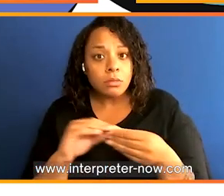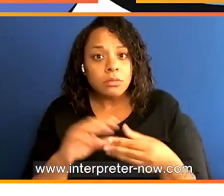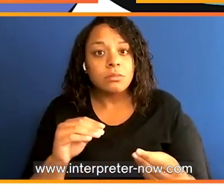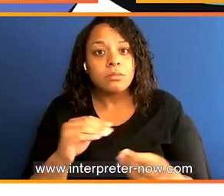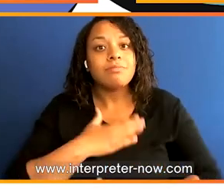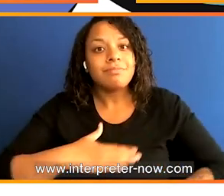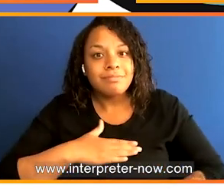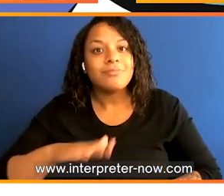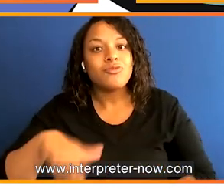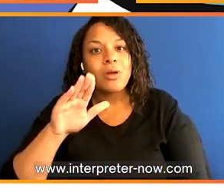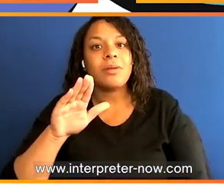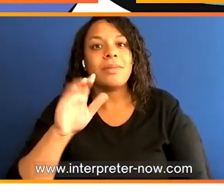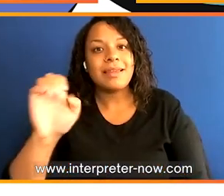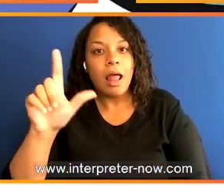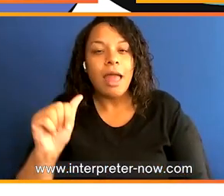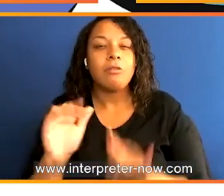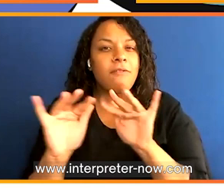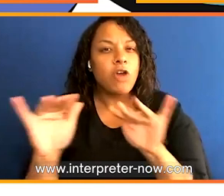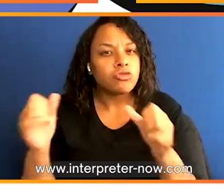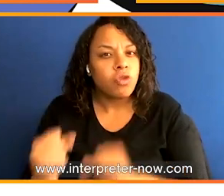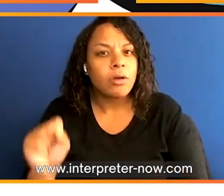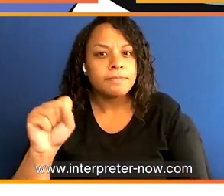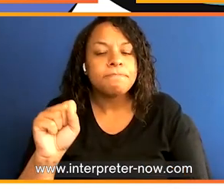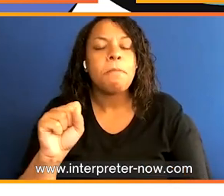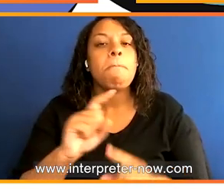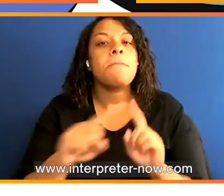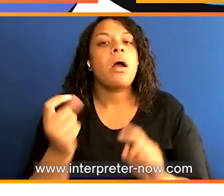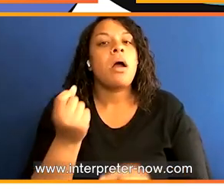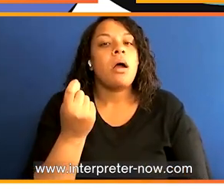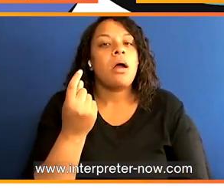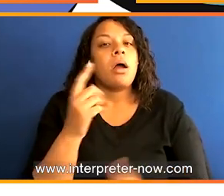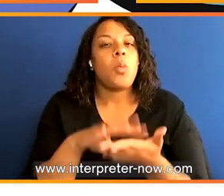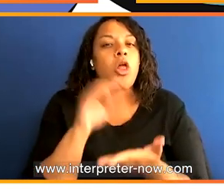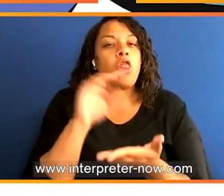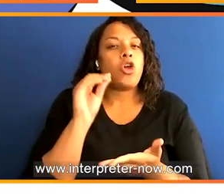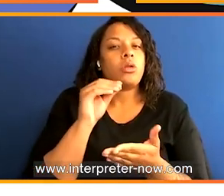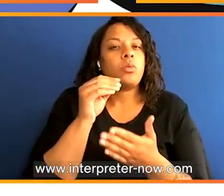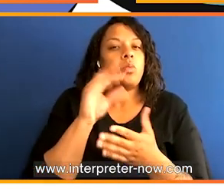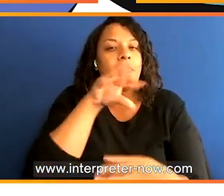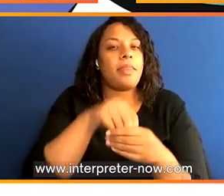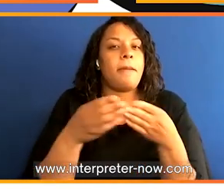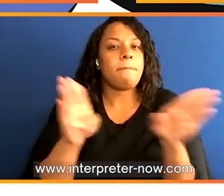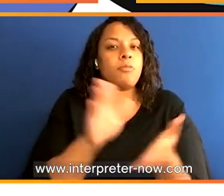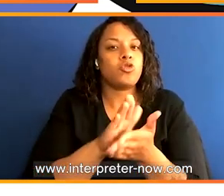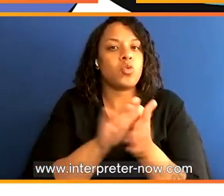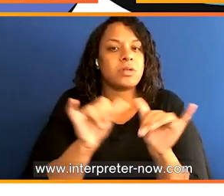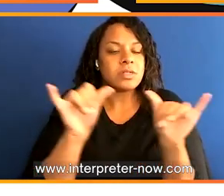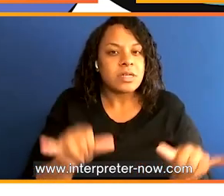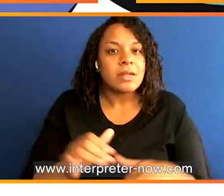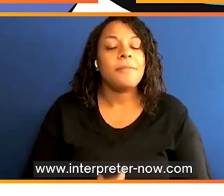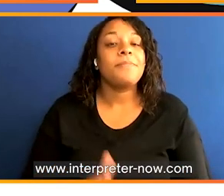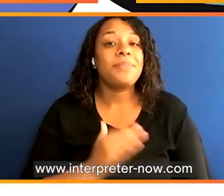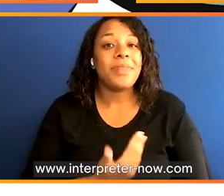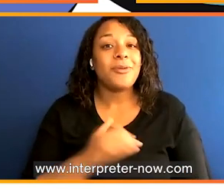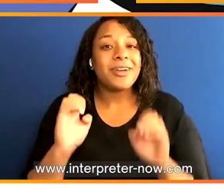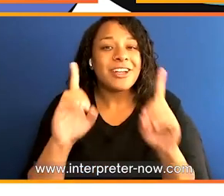highly diverse. But then one thing we learned being part of the public school system was that, you know, our education wasn't great. I